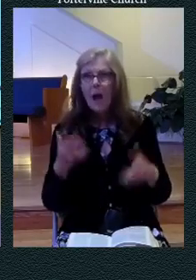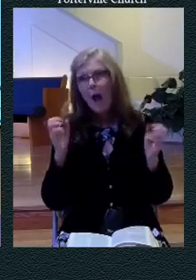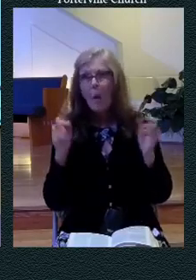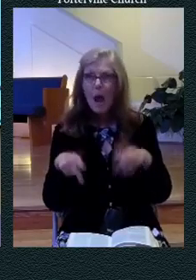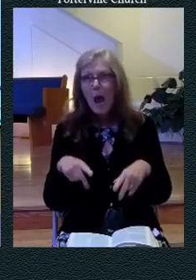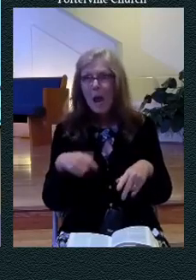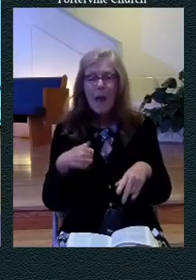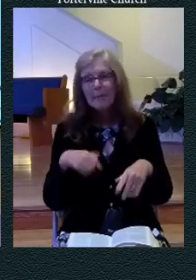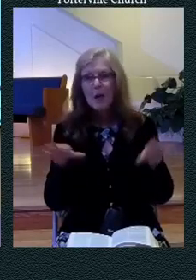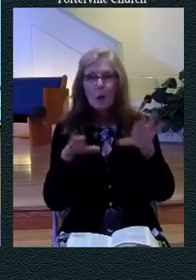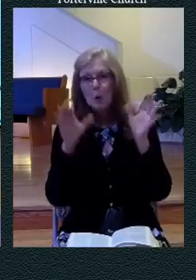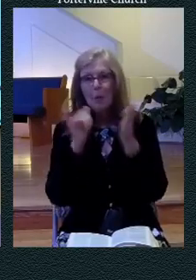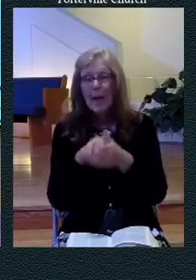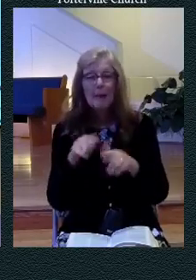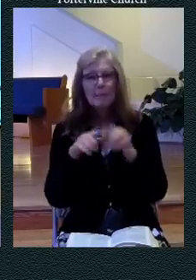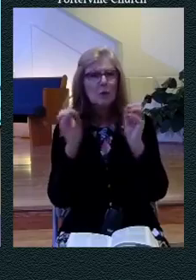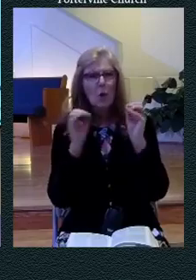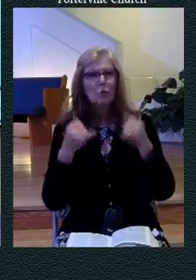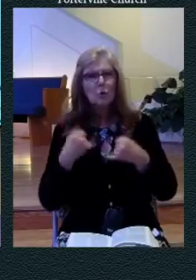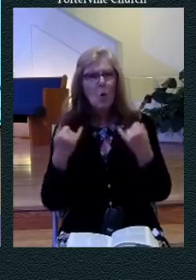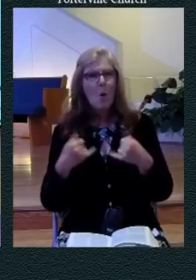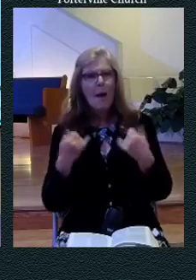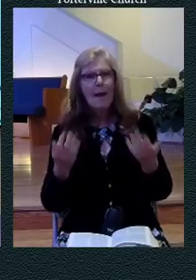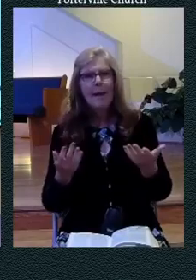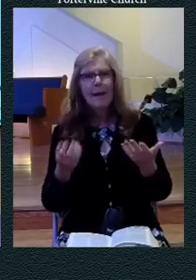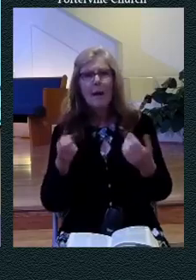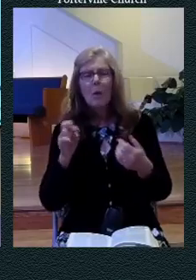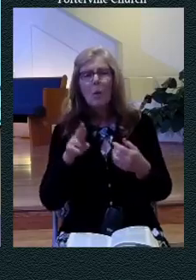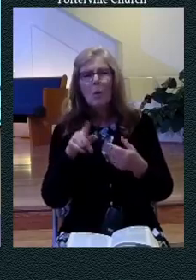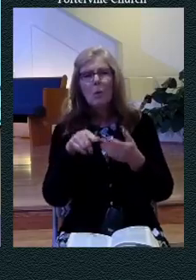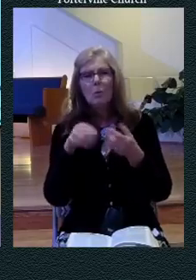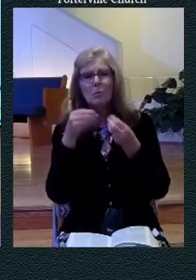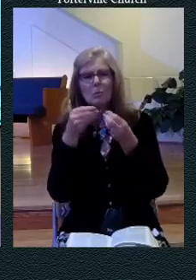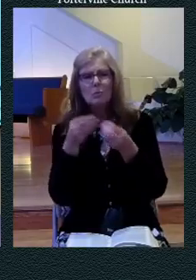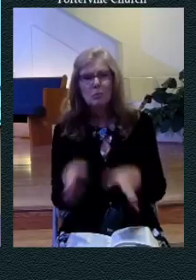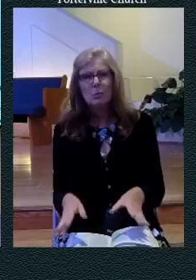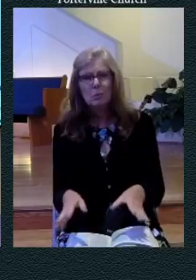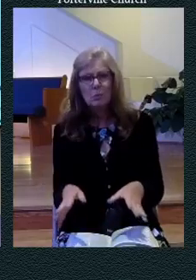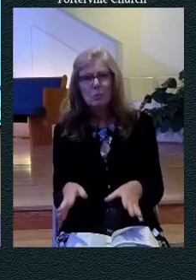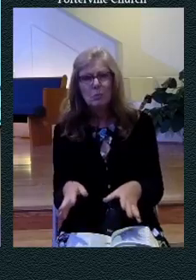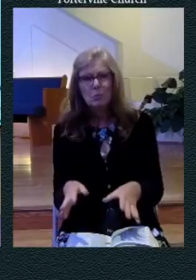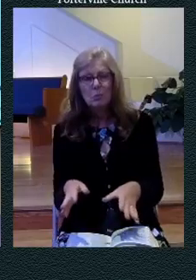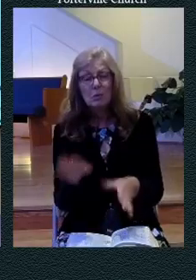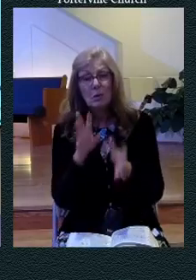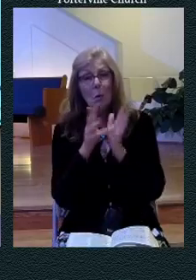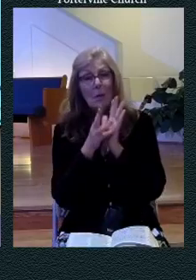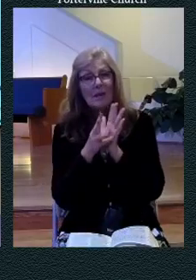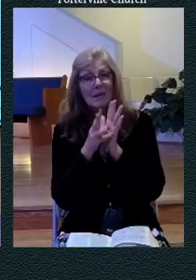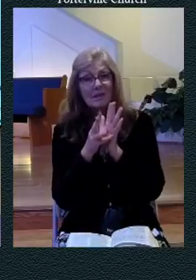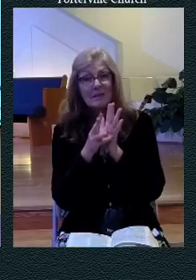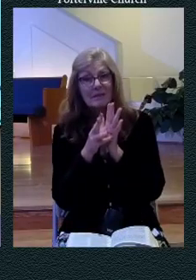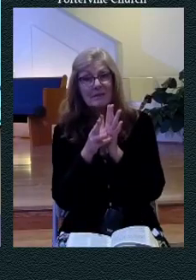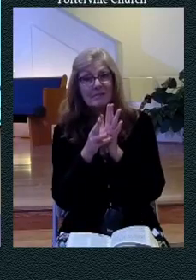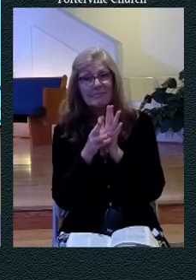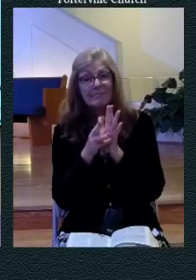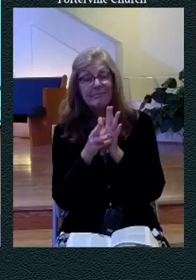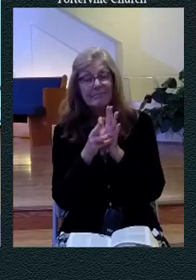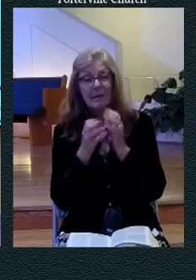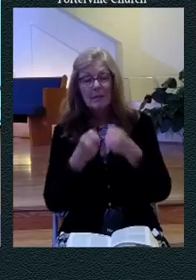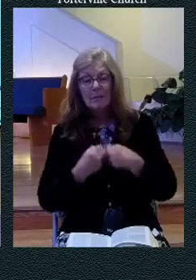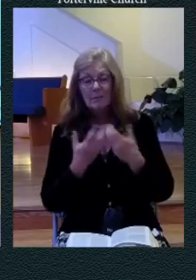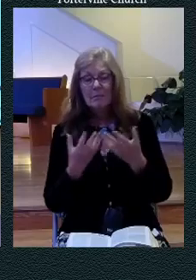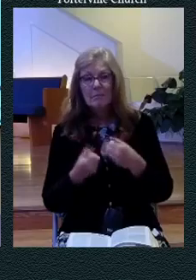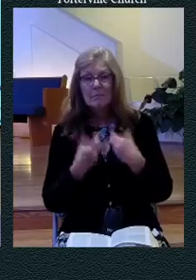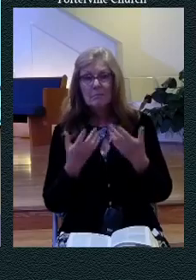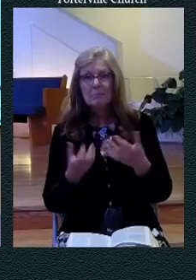but there's no joy. Or you lose a contagious witness that just flows out of you and you